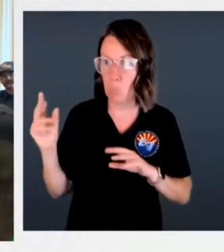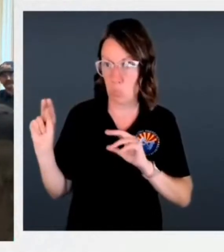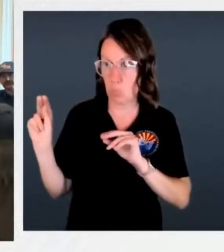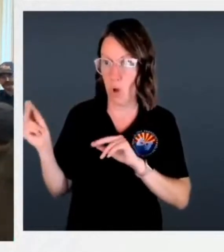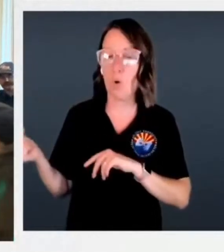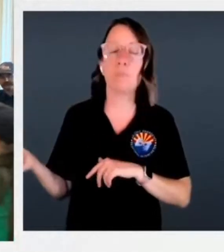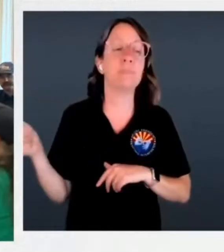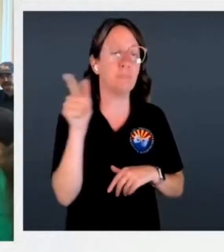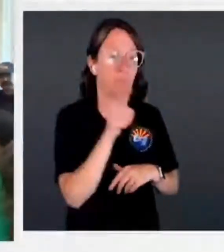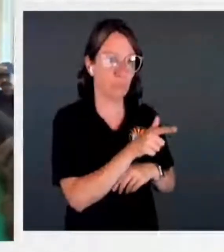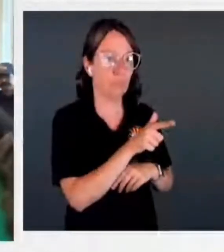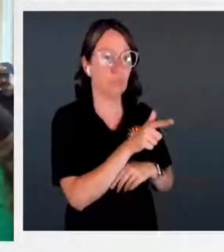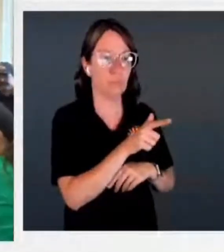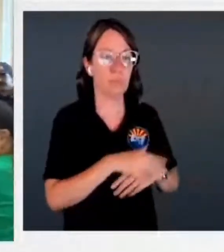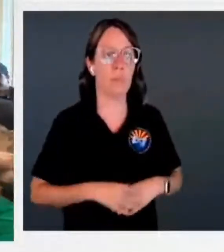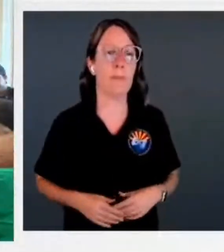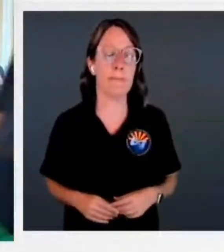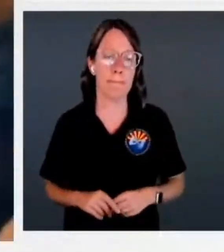side.